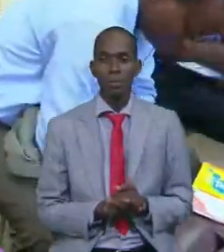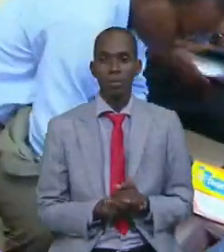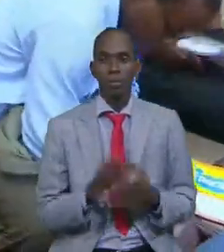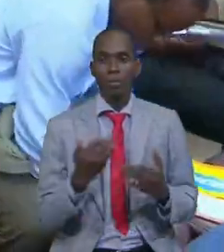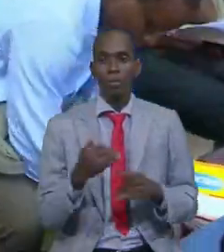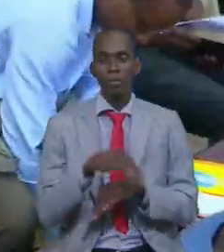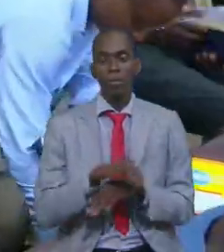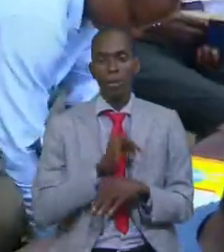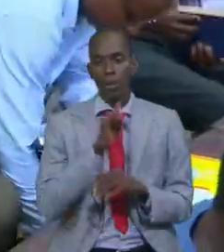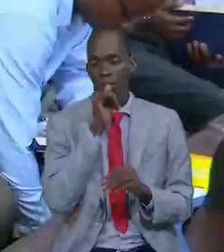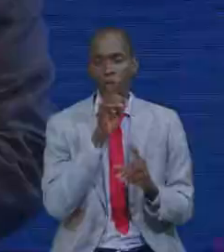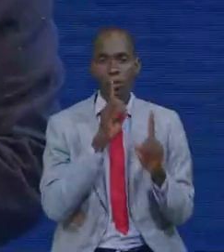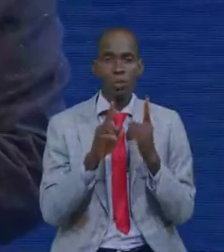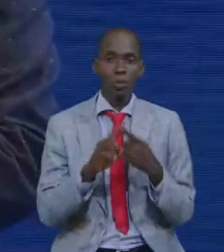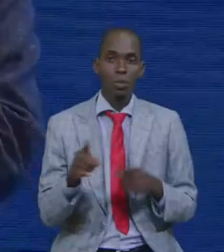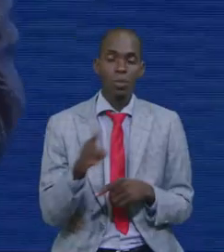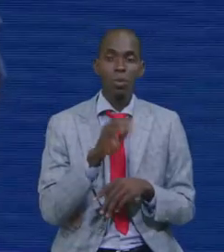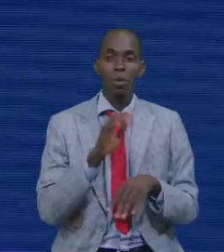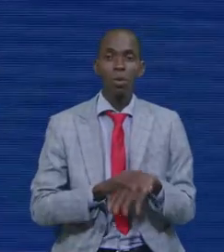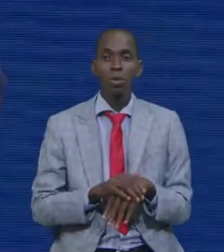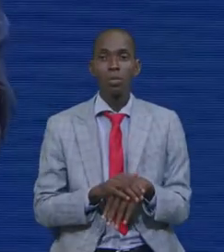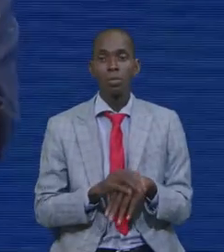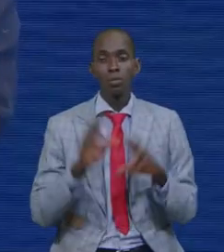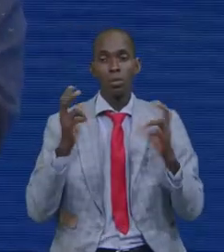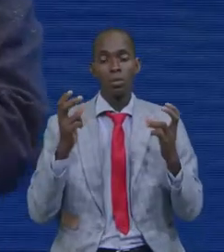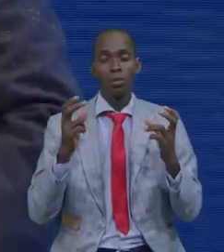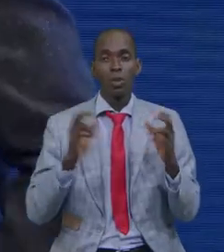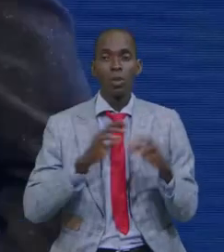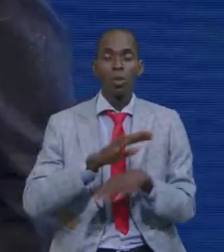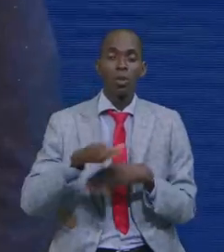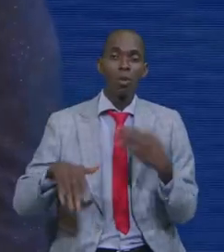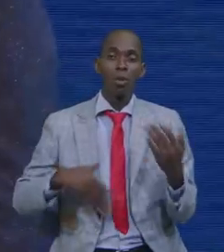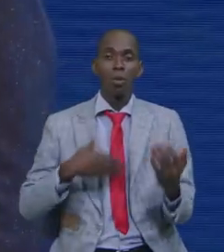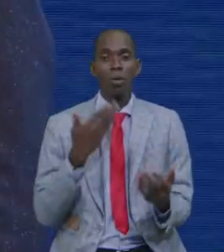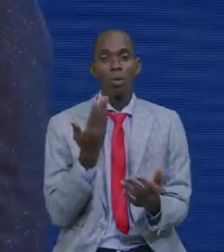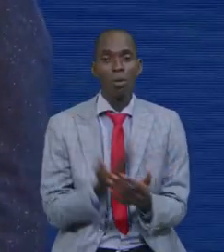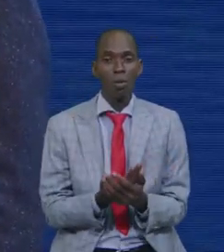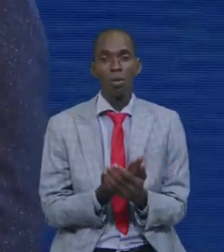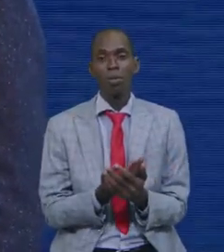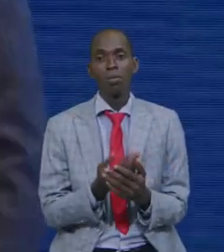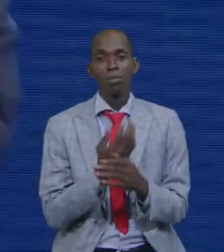Tonight I'm talking to you on all-round emancipation.